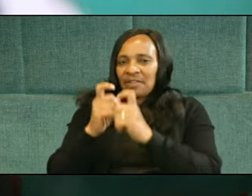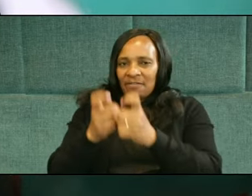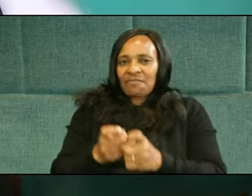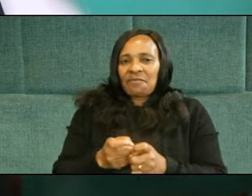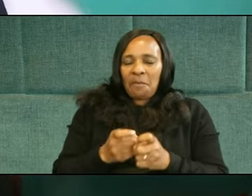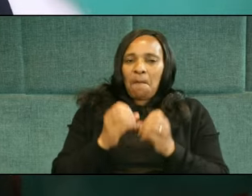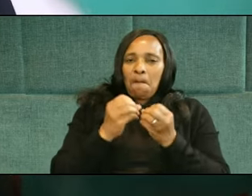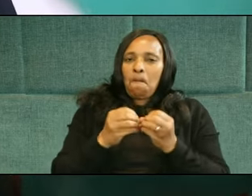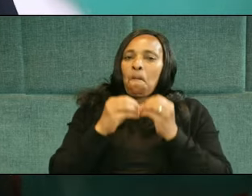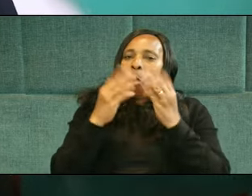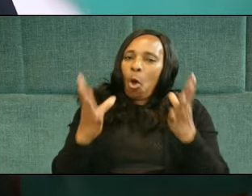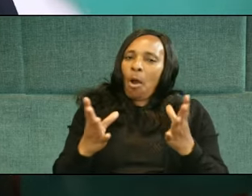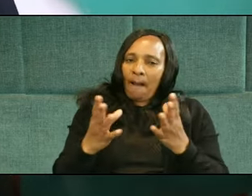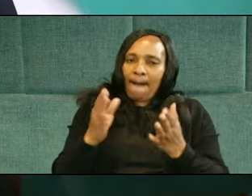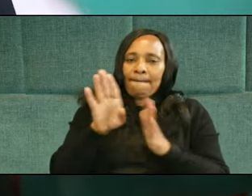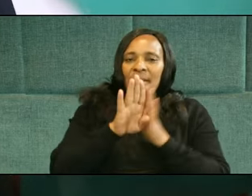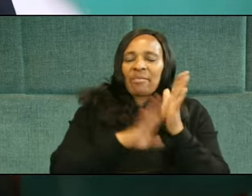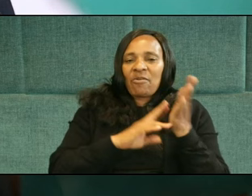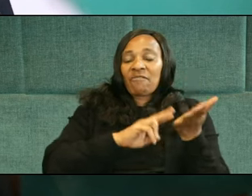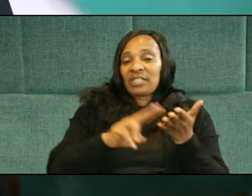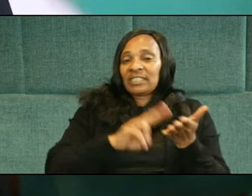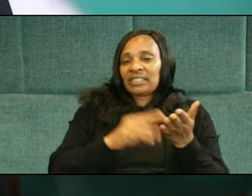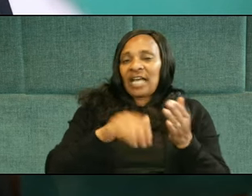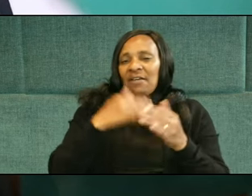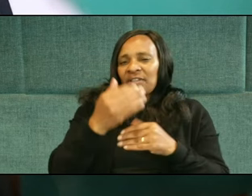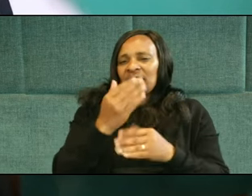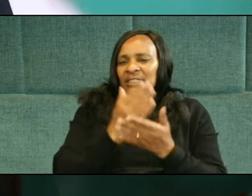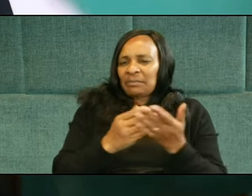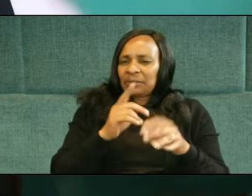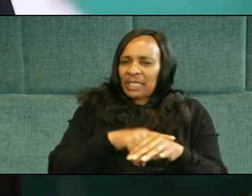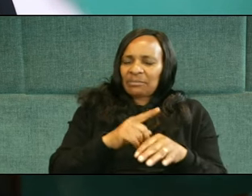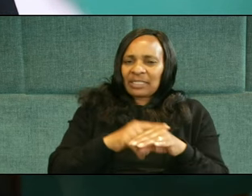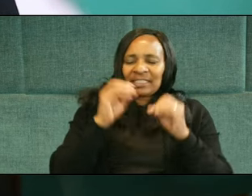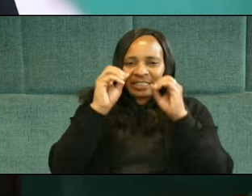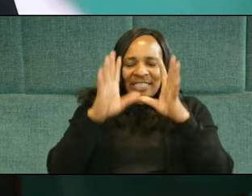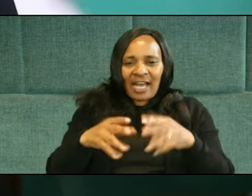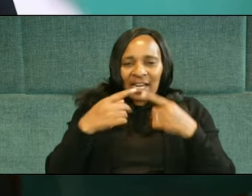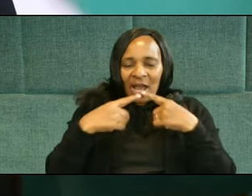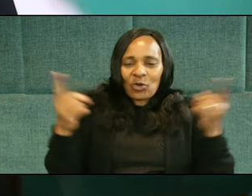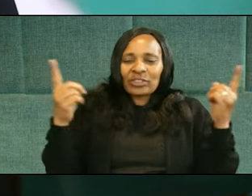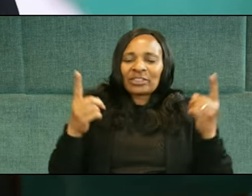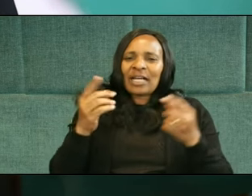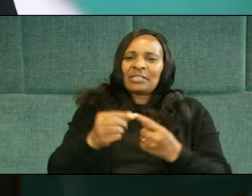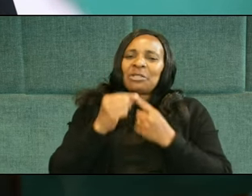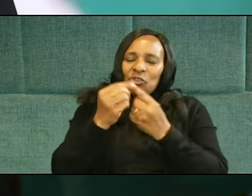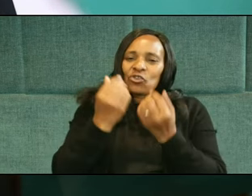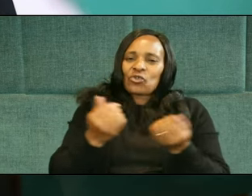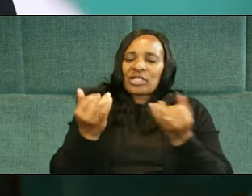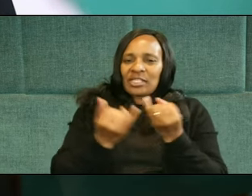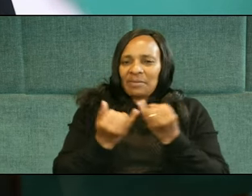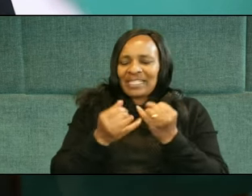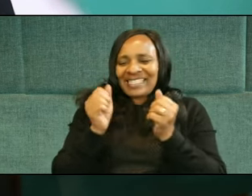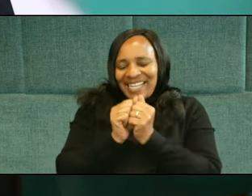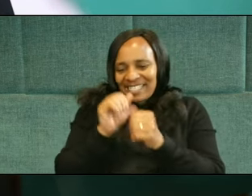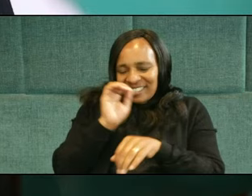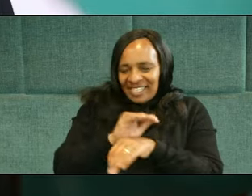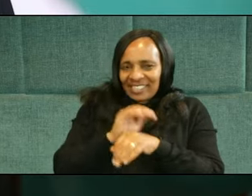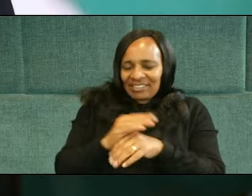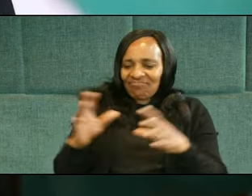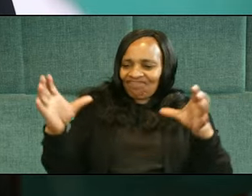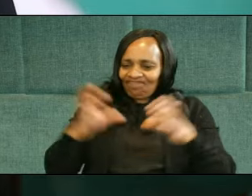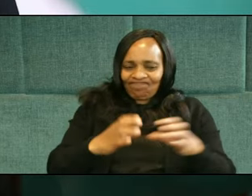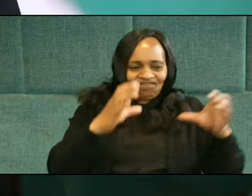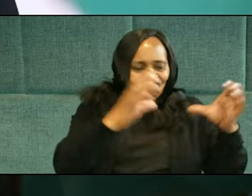Bible verses. After some time, the teacher announced a special children's Sabbath. 10 churches would get together